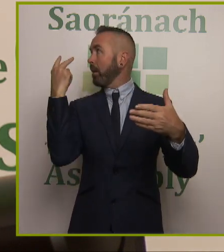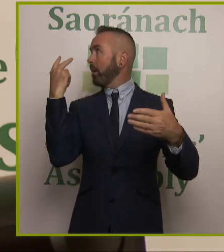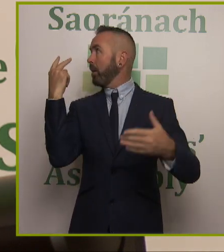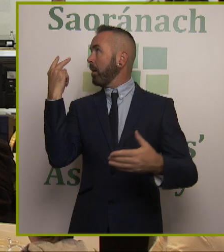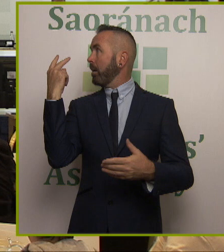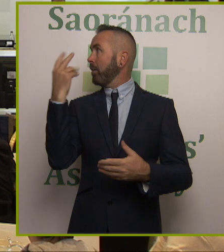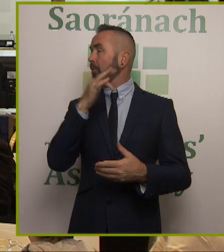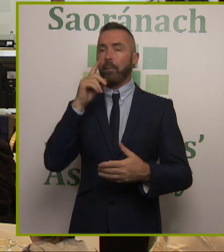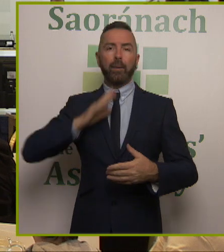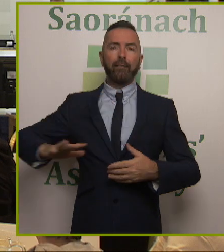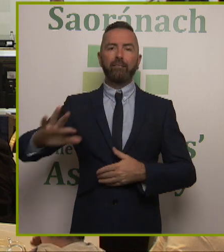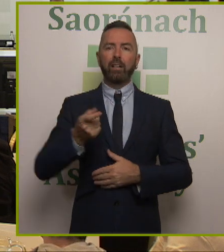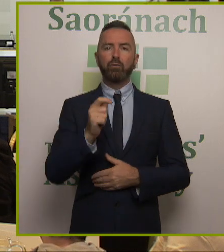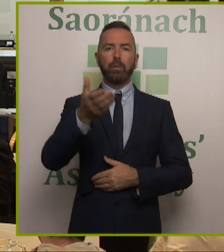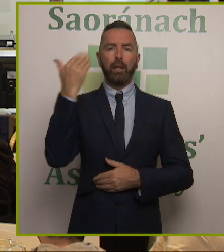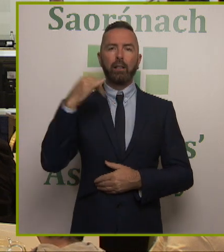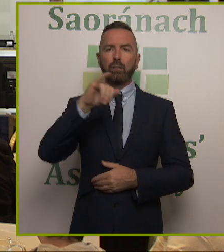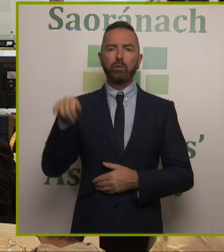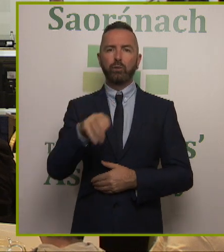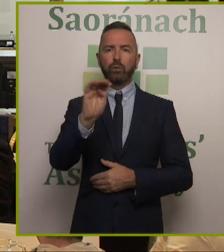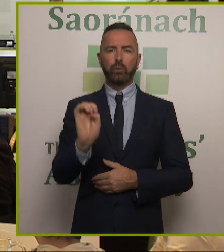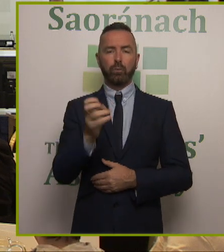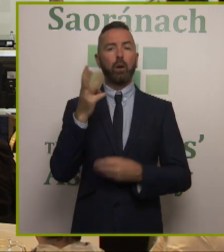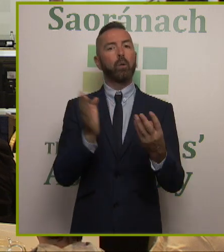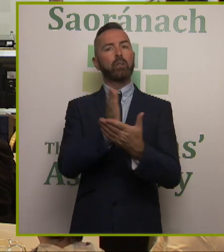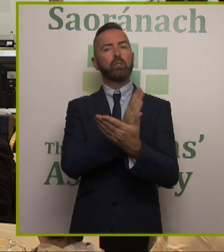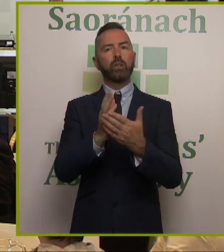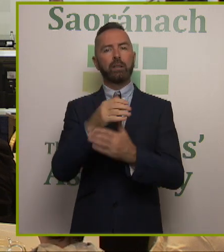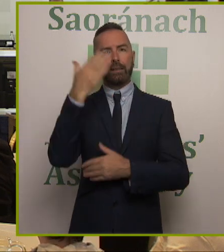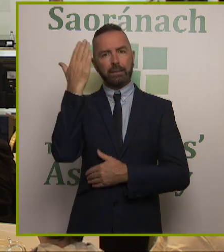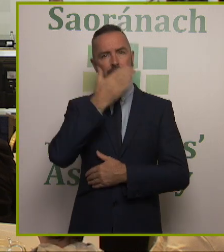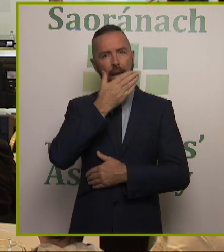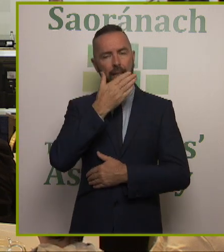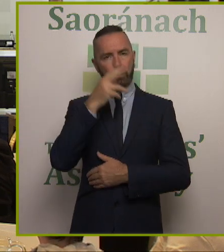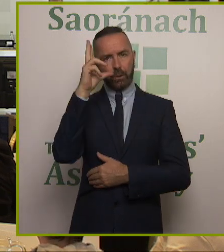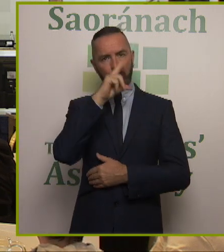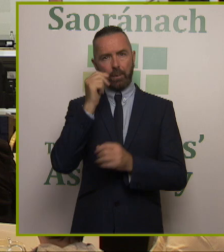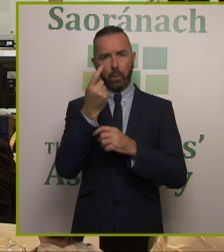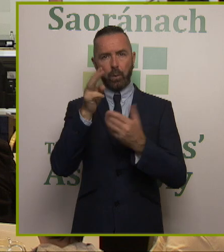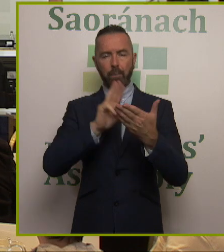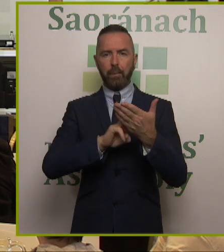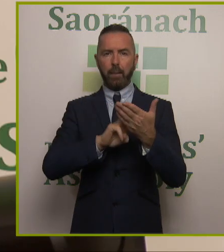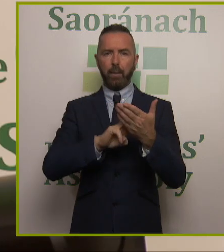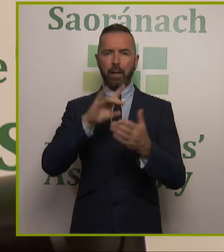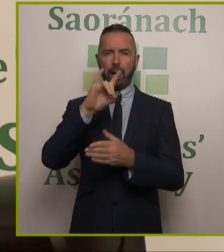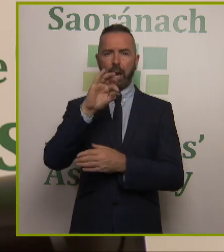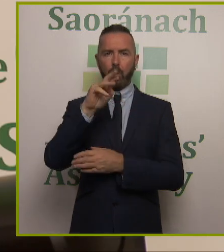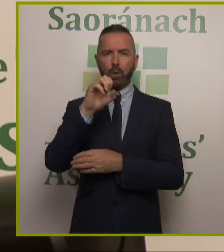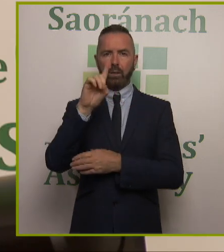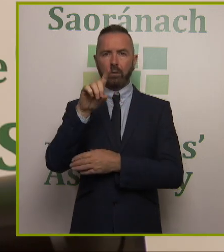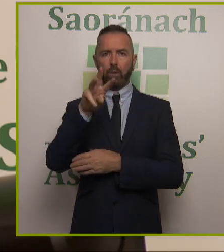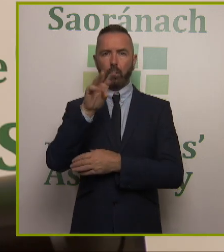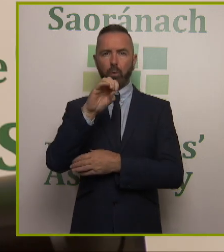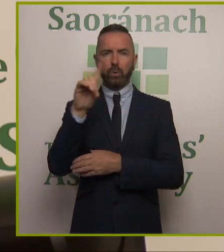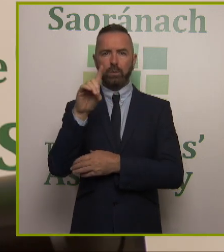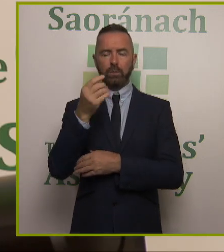our field trip in June, and I want to share the very sad and unfortunate news that one of our members, Howard Woods, passed away a